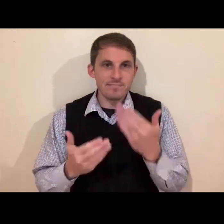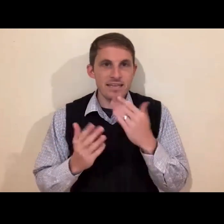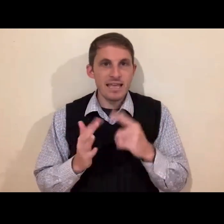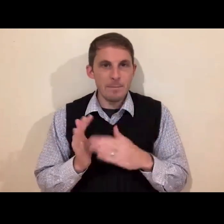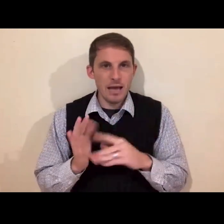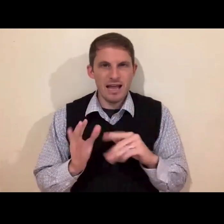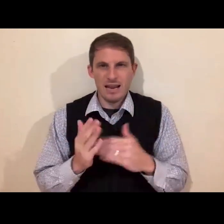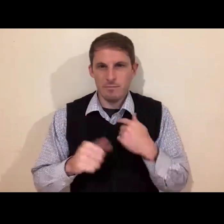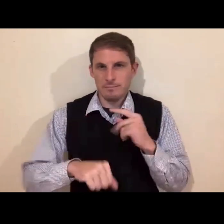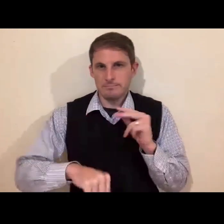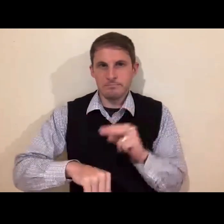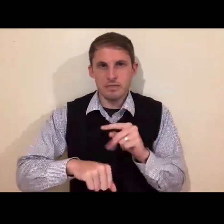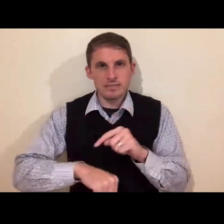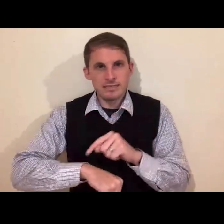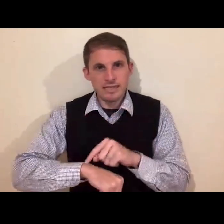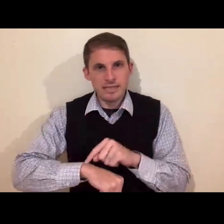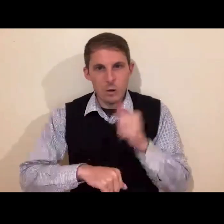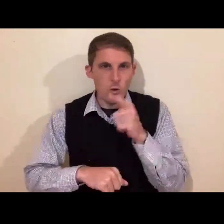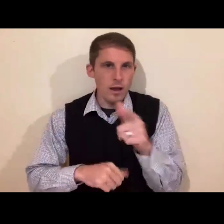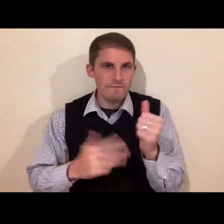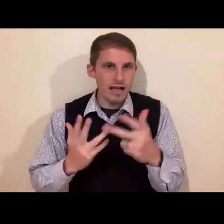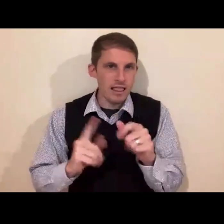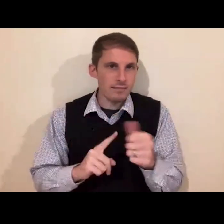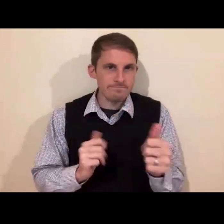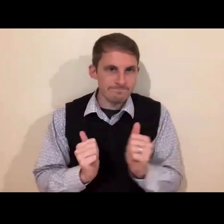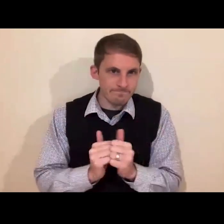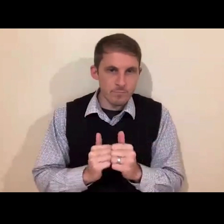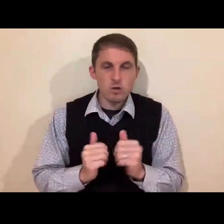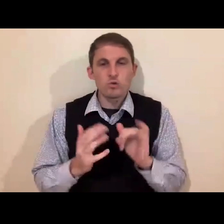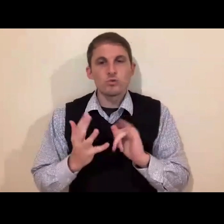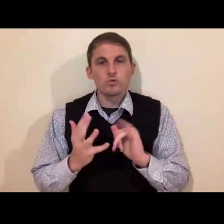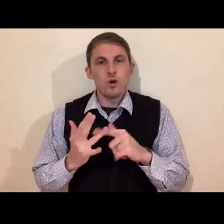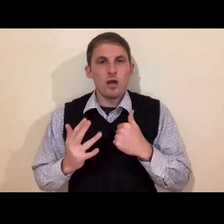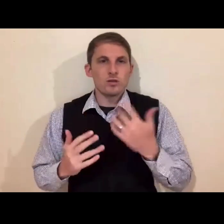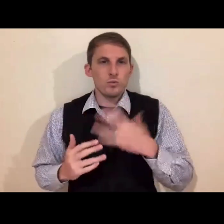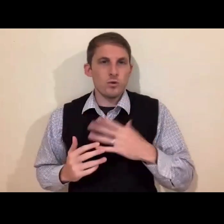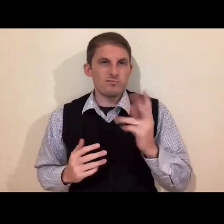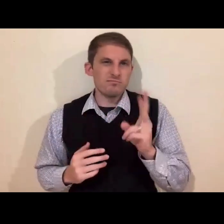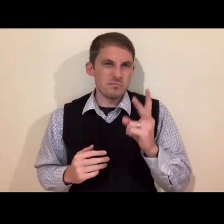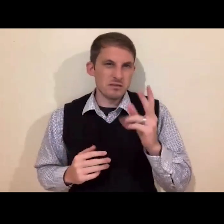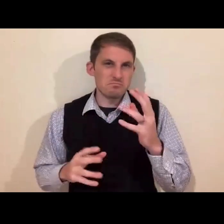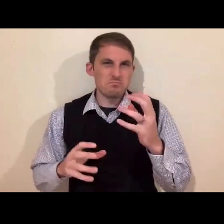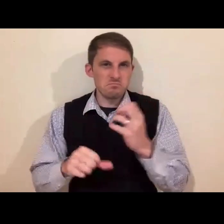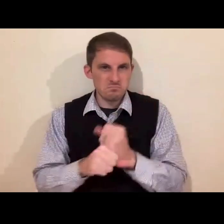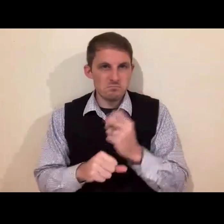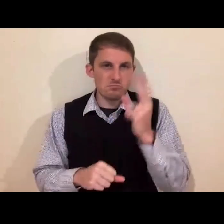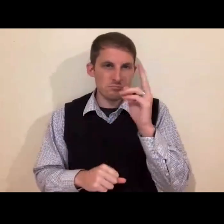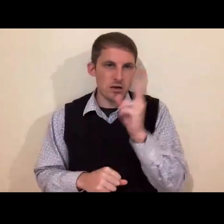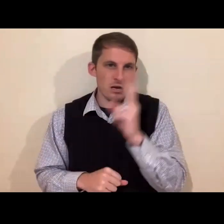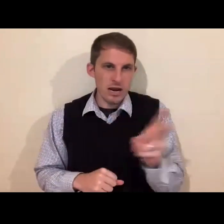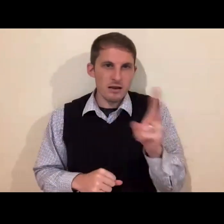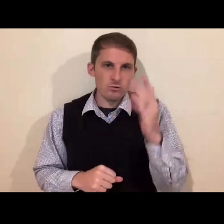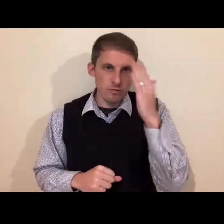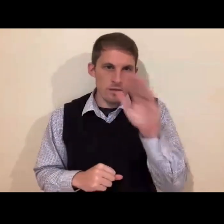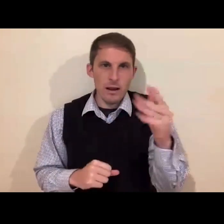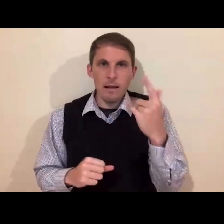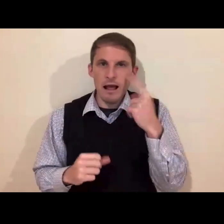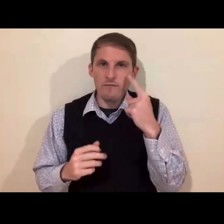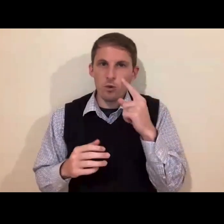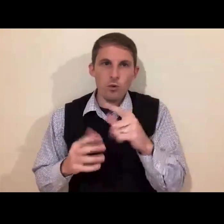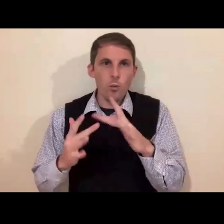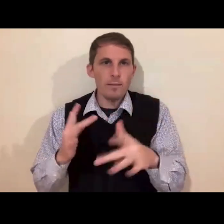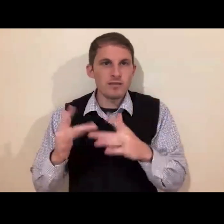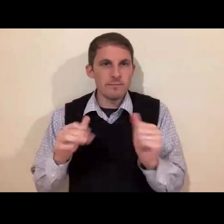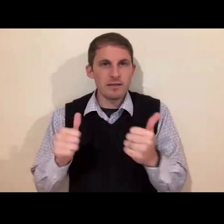conscious of time and that you all have other commitments. So again, just want to remind you to check out the website, the suite of QI